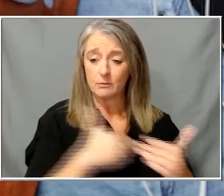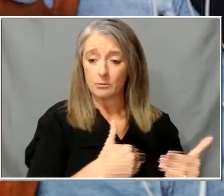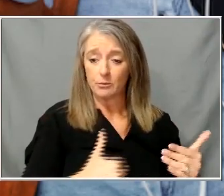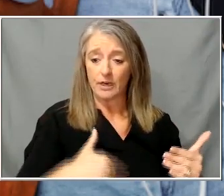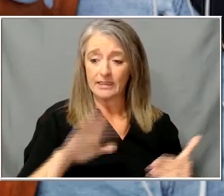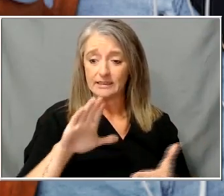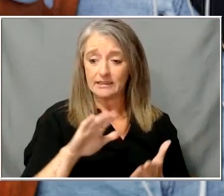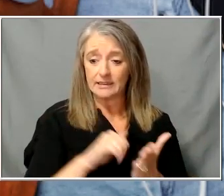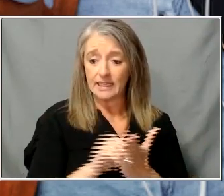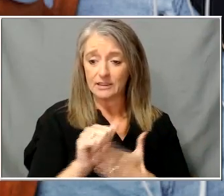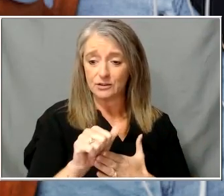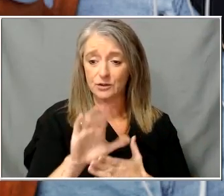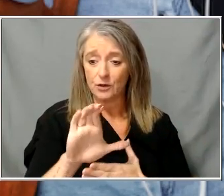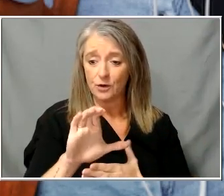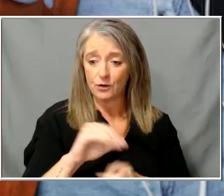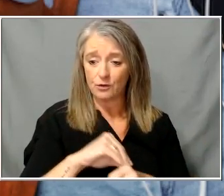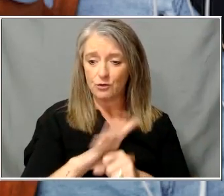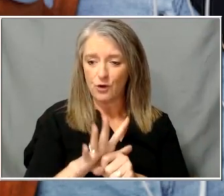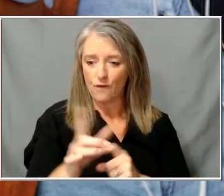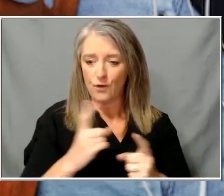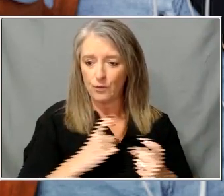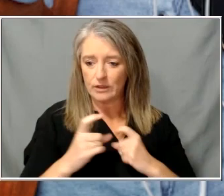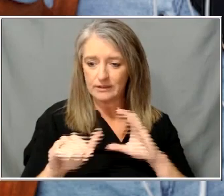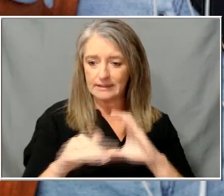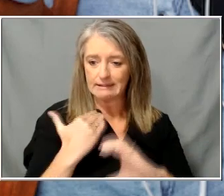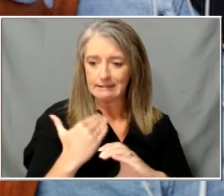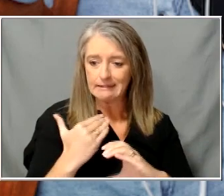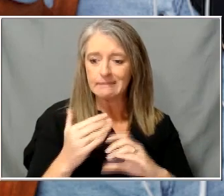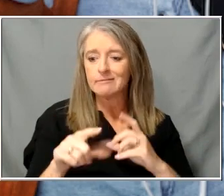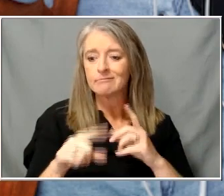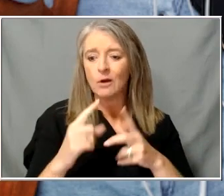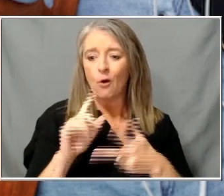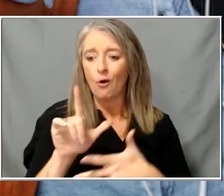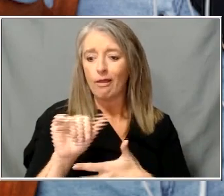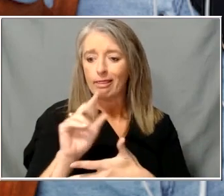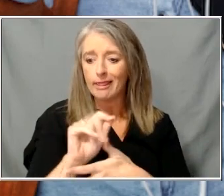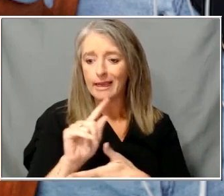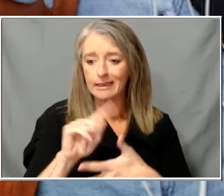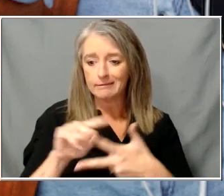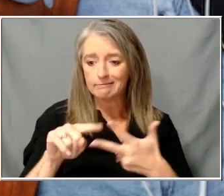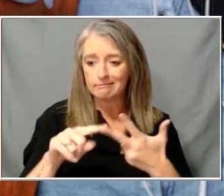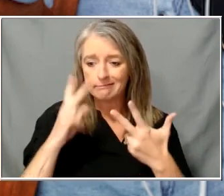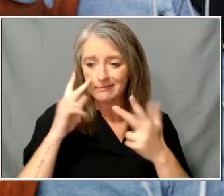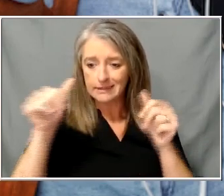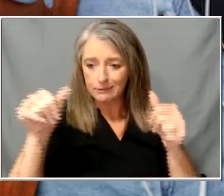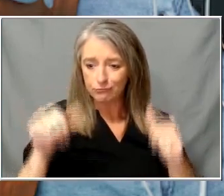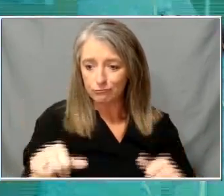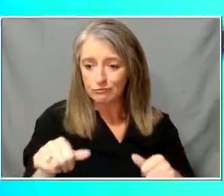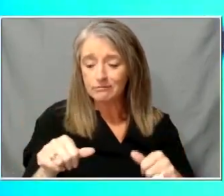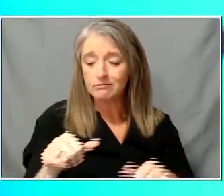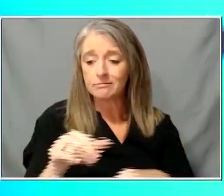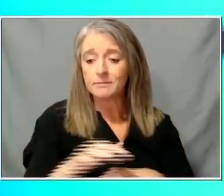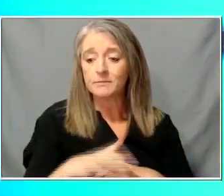course, you have COVID questions, so you can send those to us through the links on your screen, or you can post them in the chat there below.